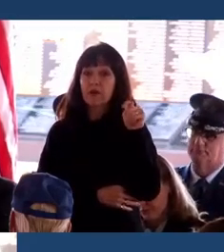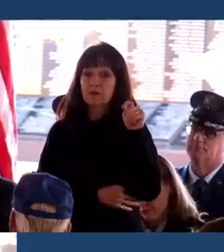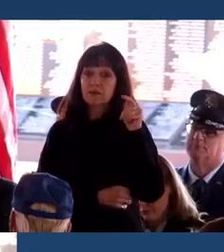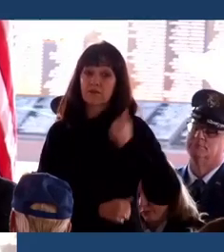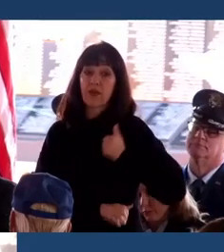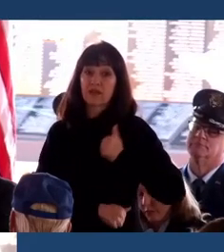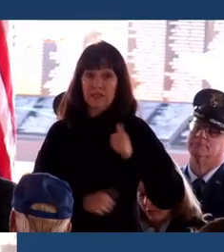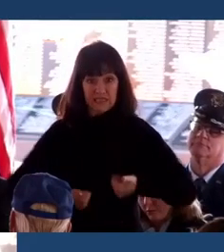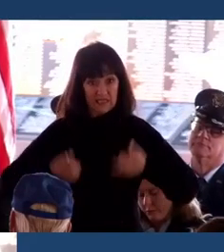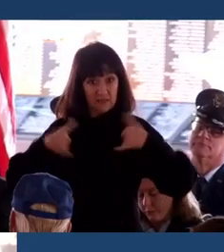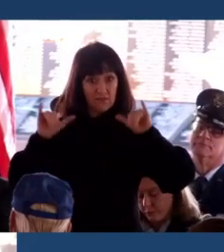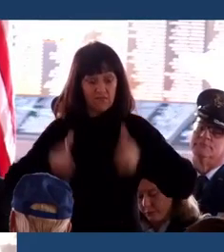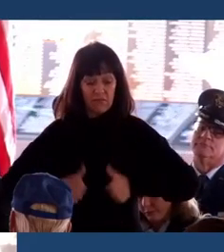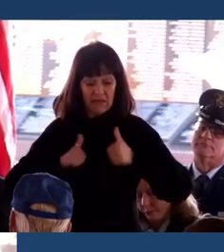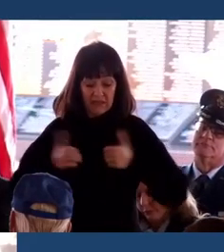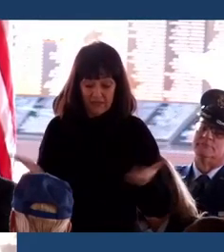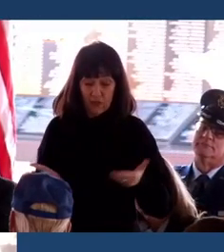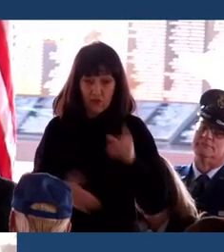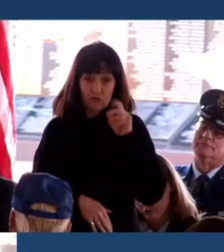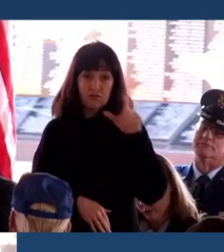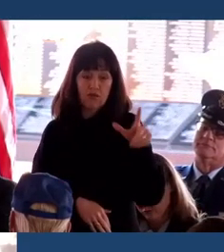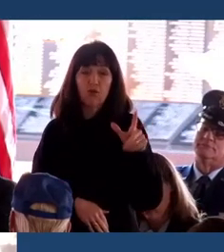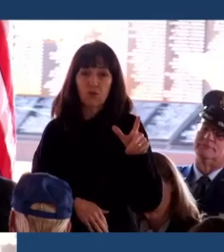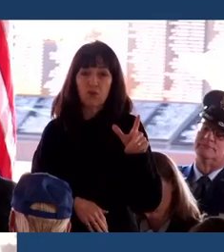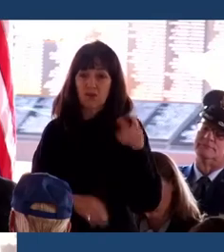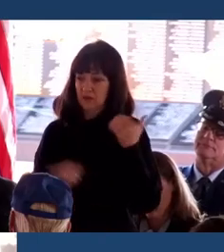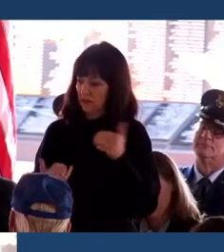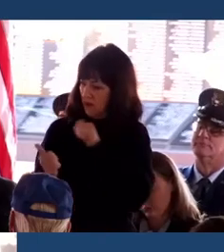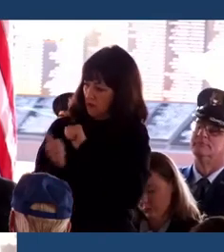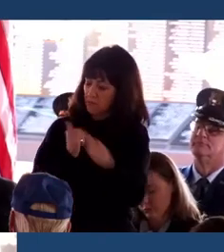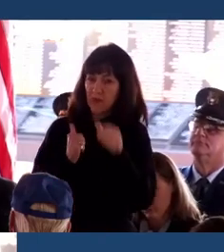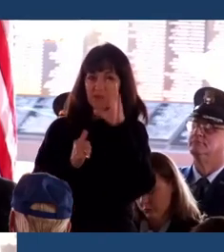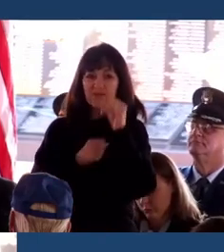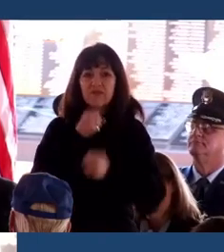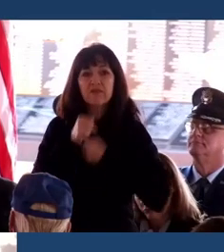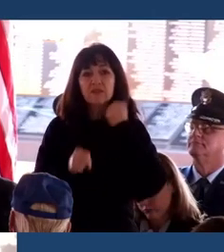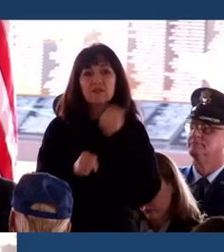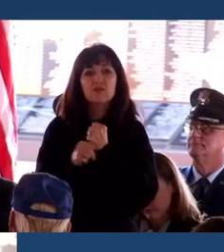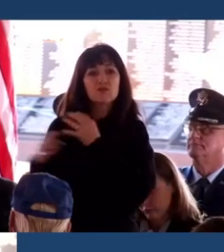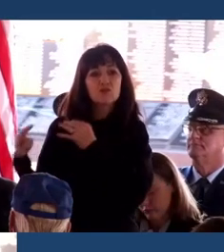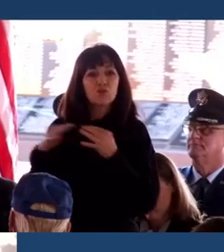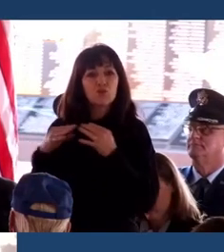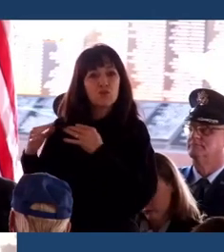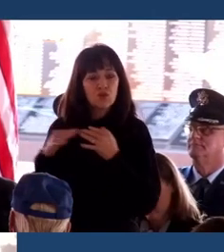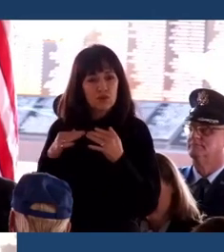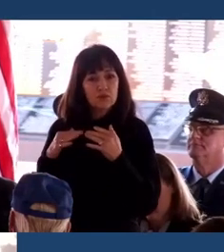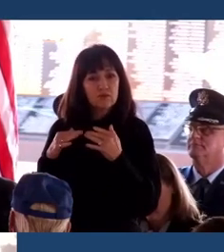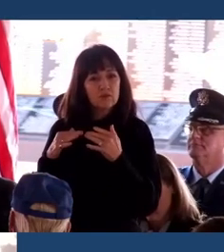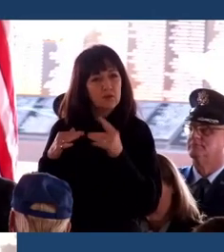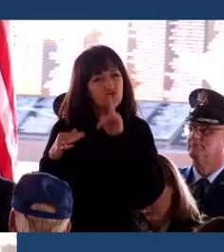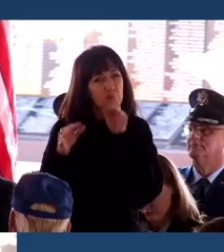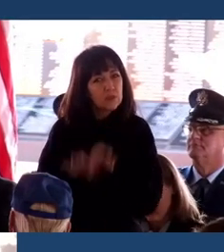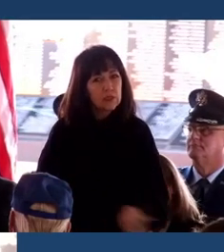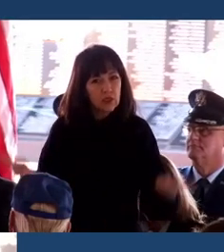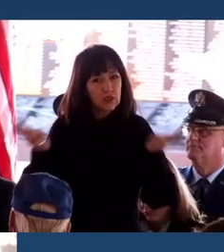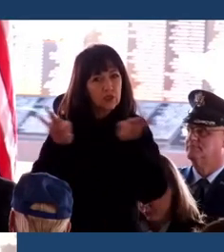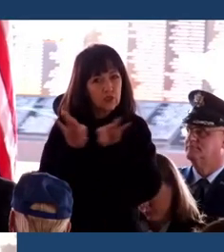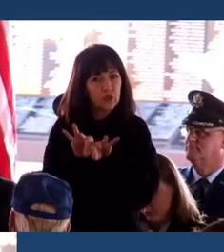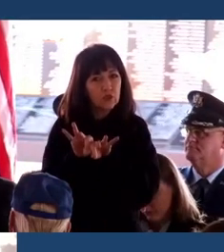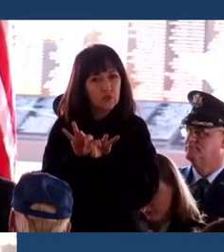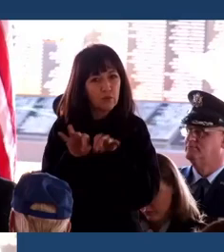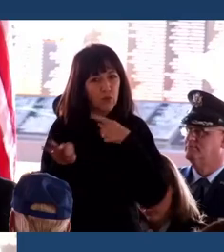in Delaware. More than 50 years since the end of the war, it's important that we capture